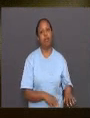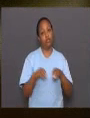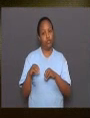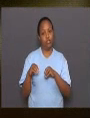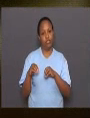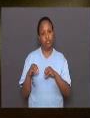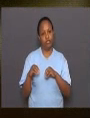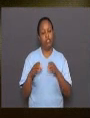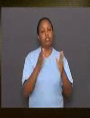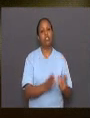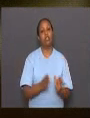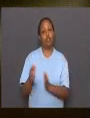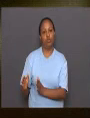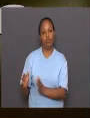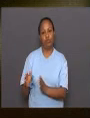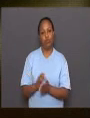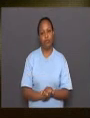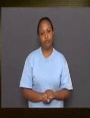Students, let's get ready.